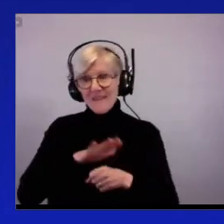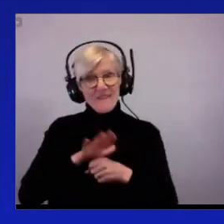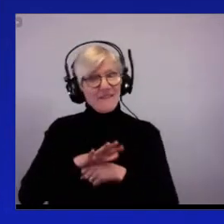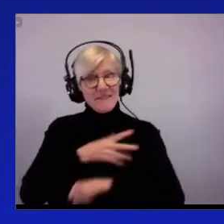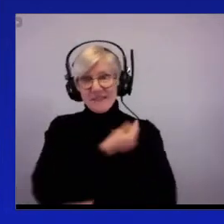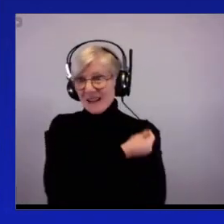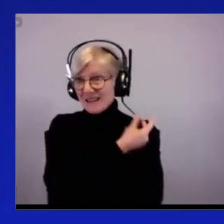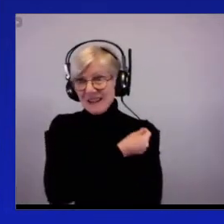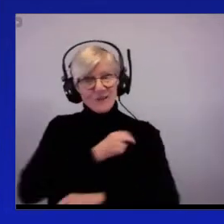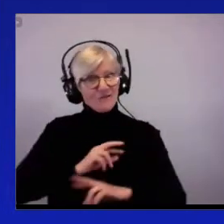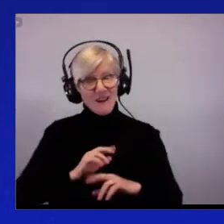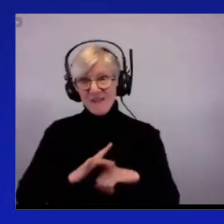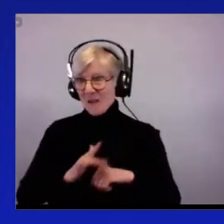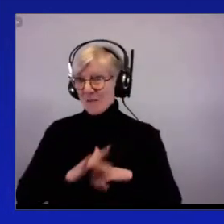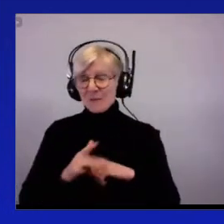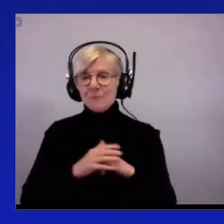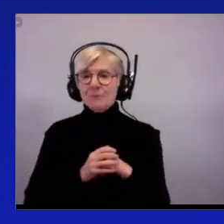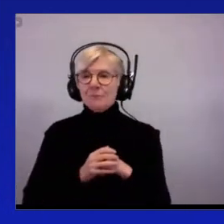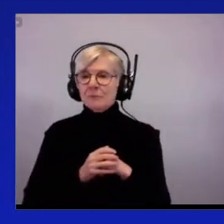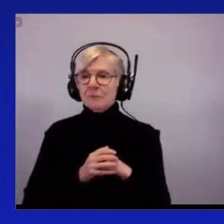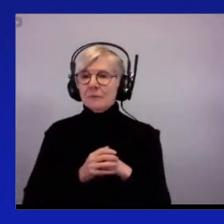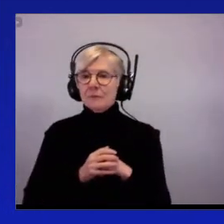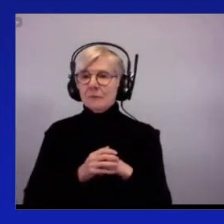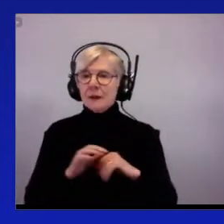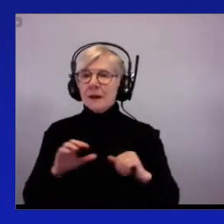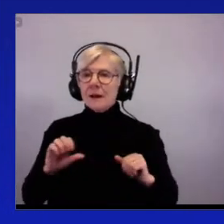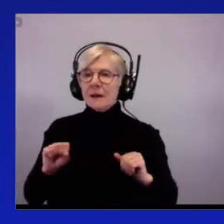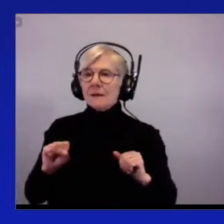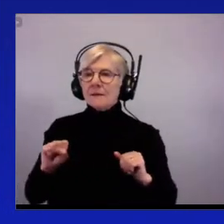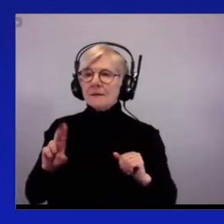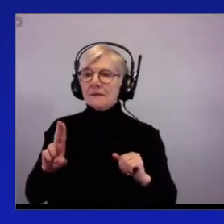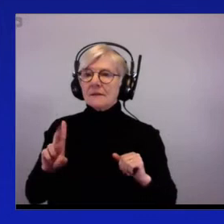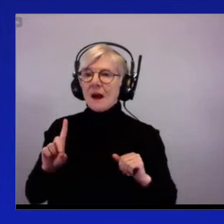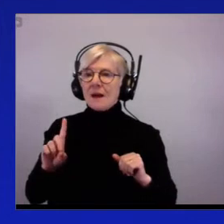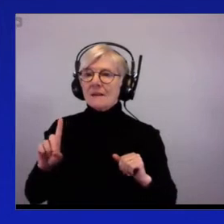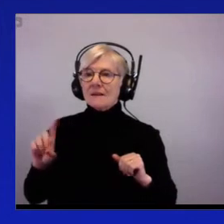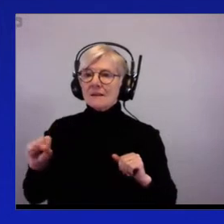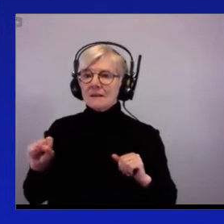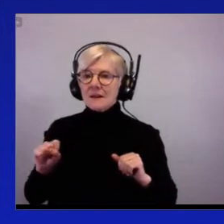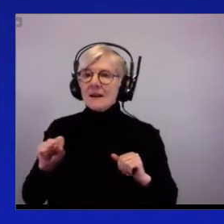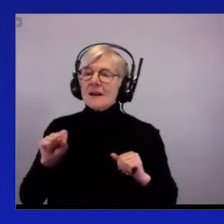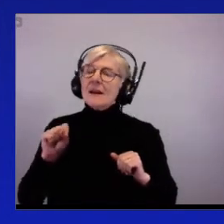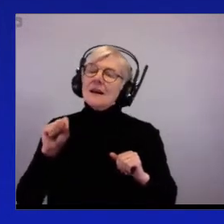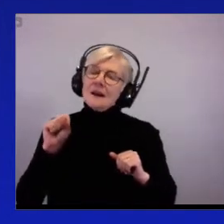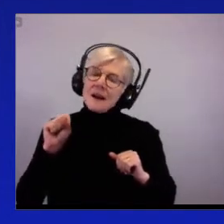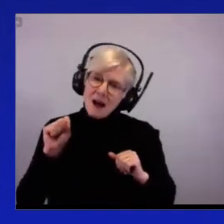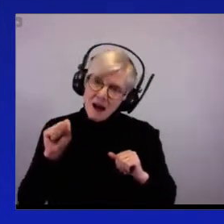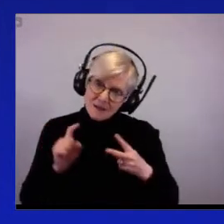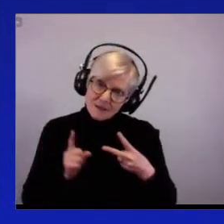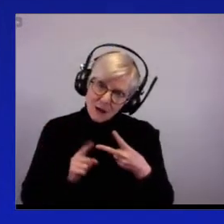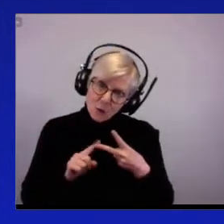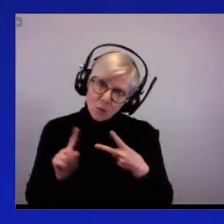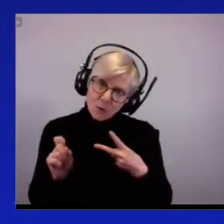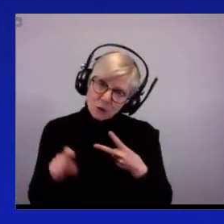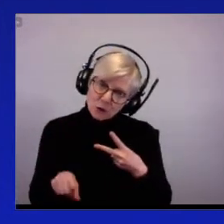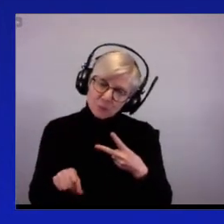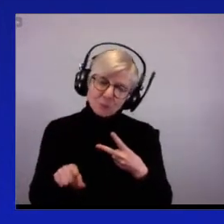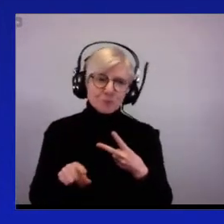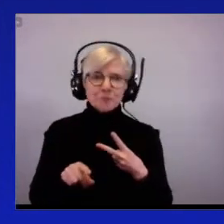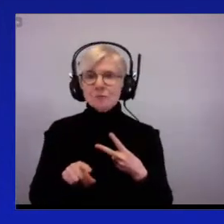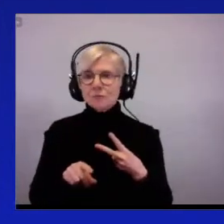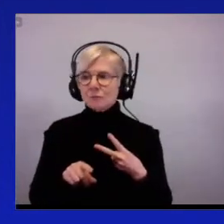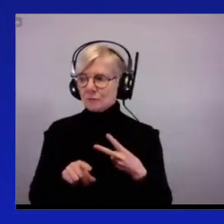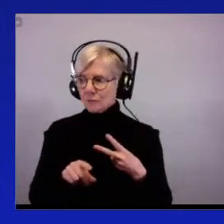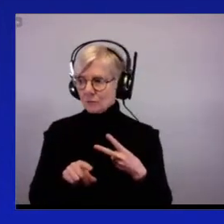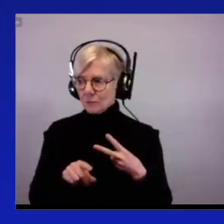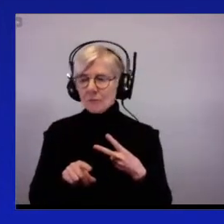Maybe diving a bit deeper on that. Another question that I'm getting frequently is around in